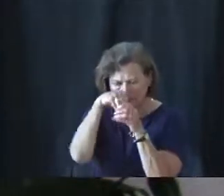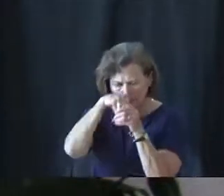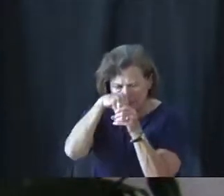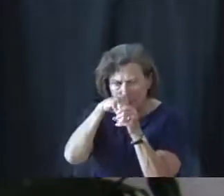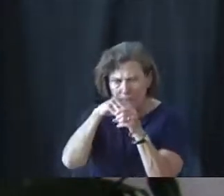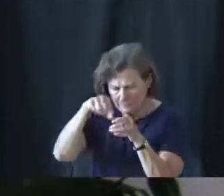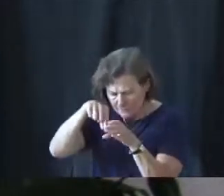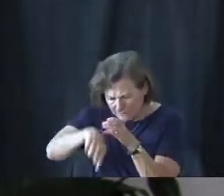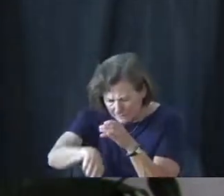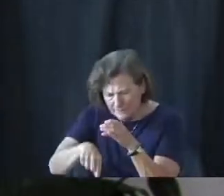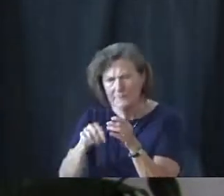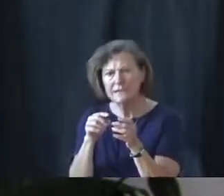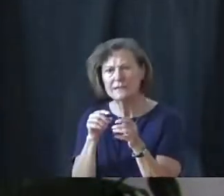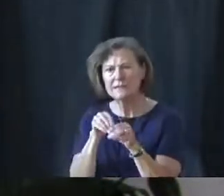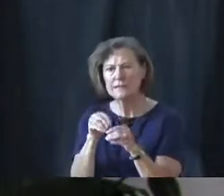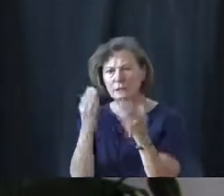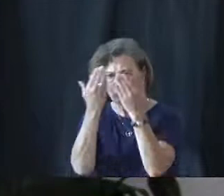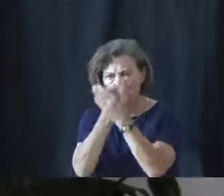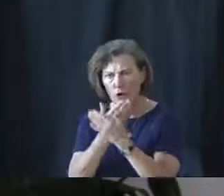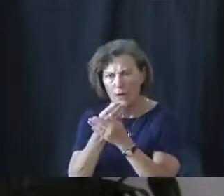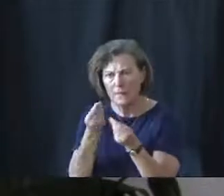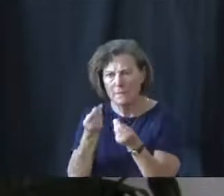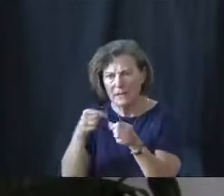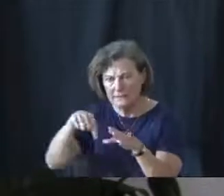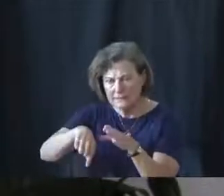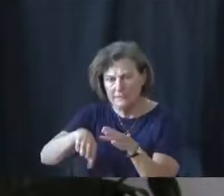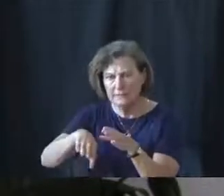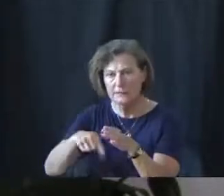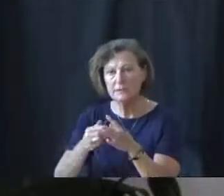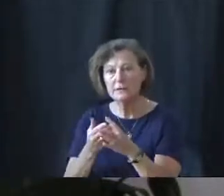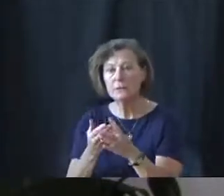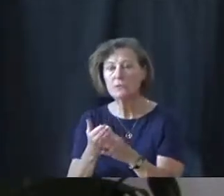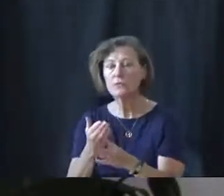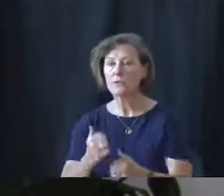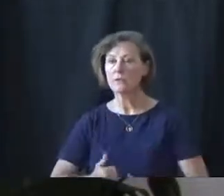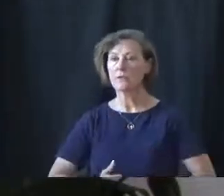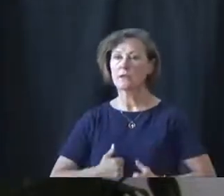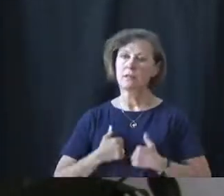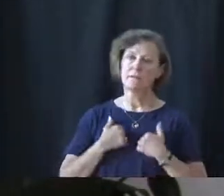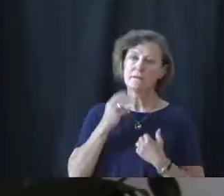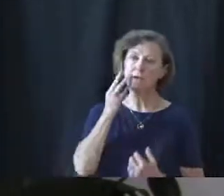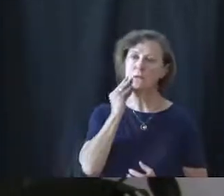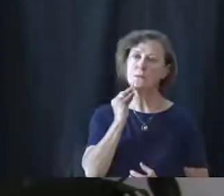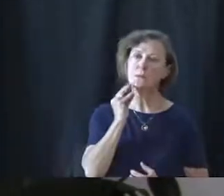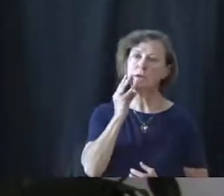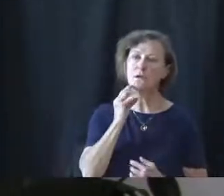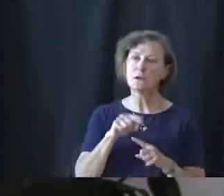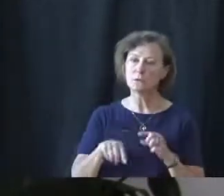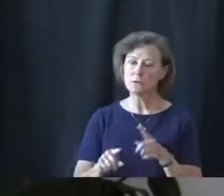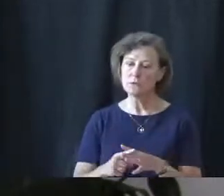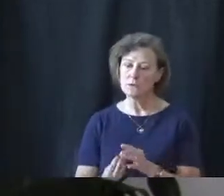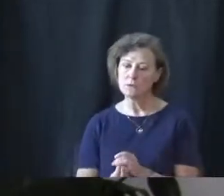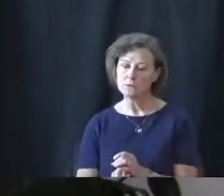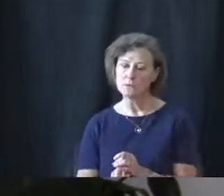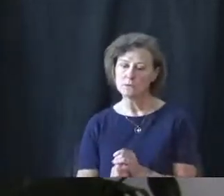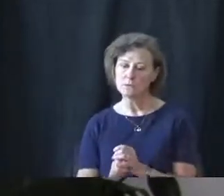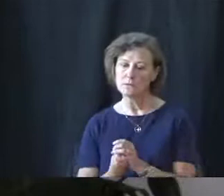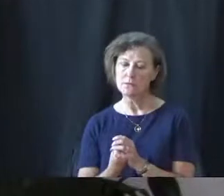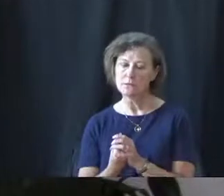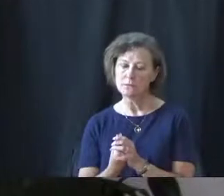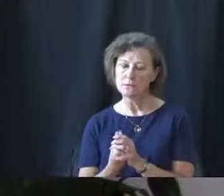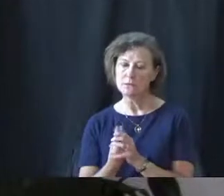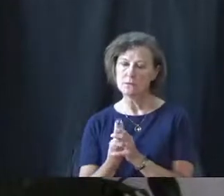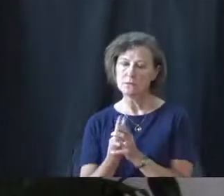dark. It is through life's experiences that we grow out of the mud and